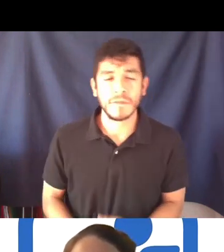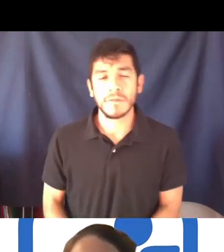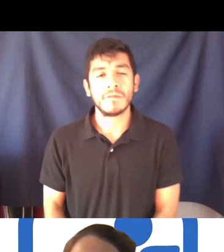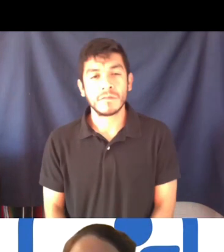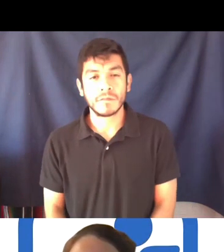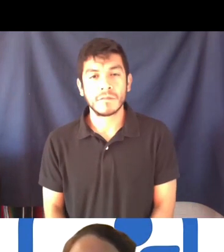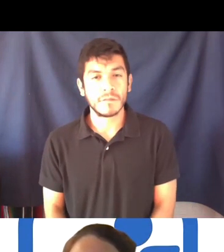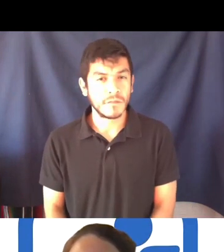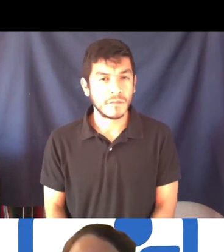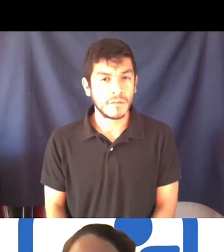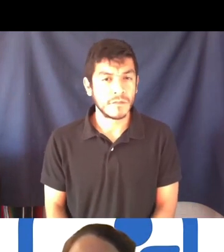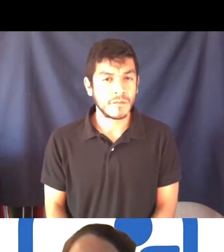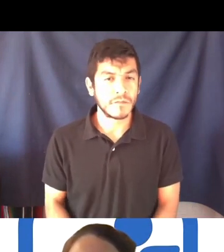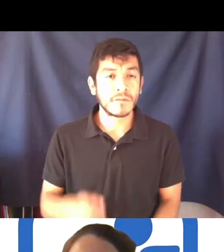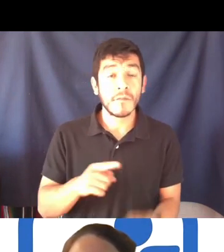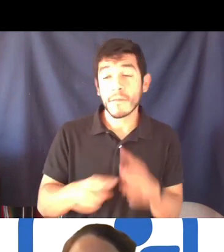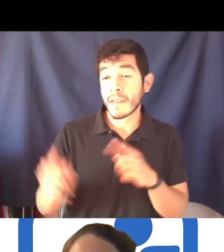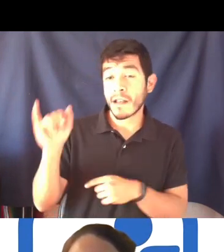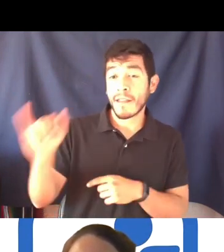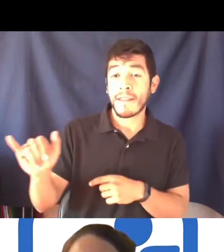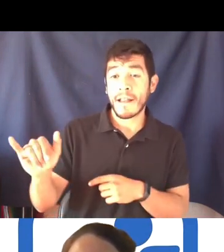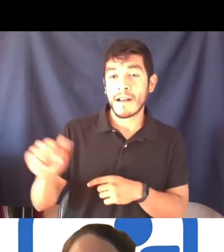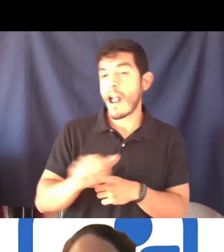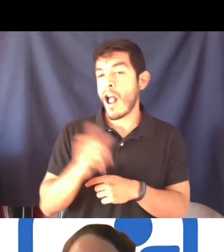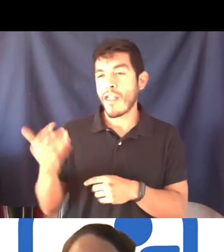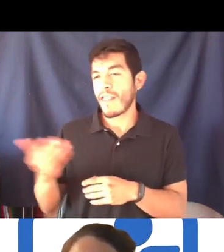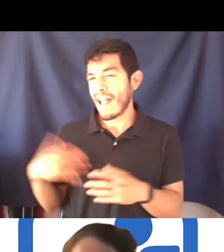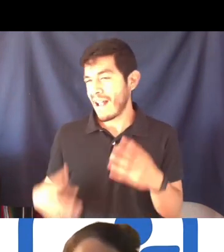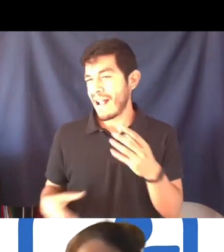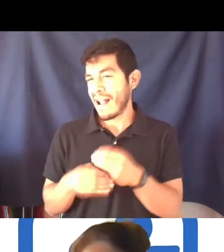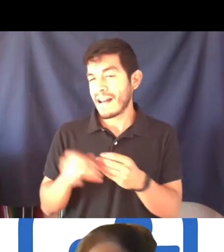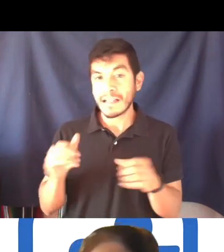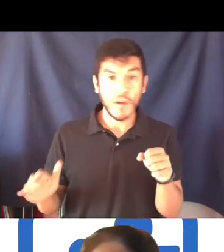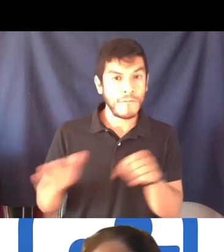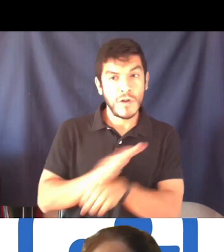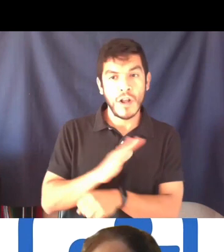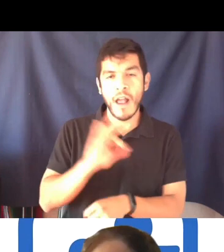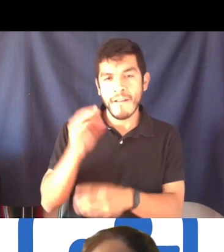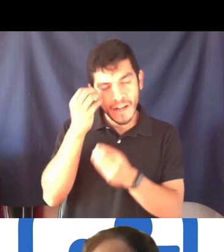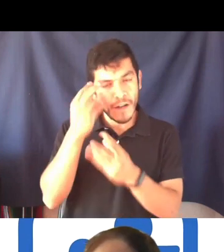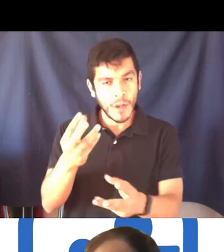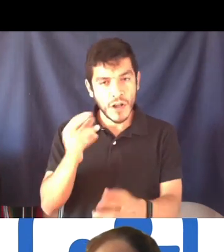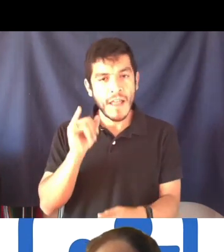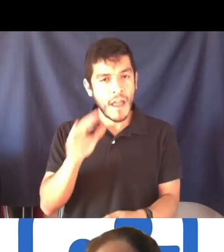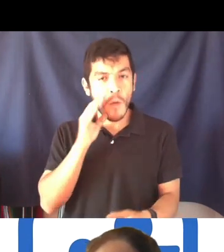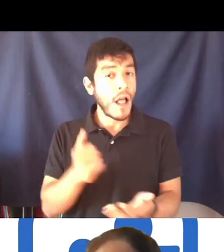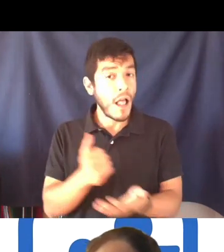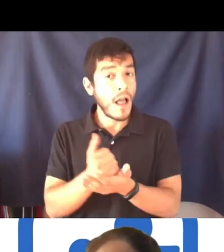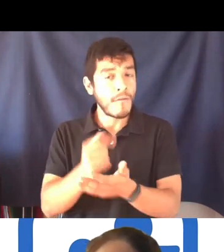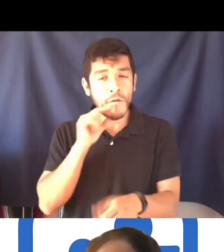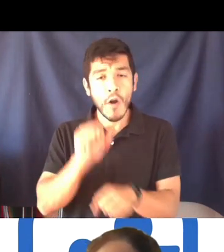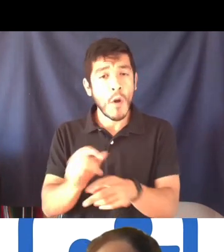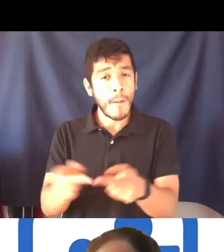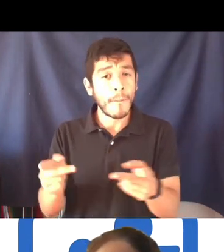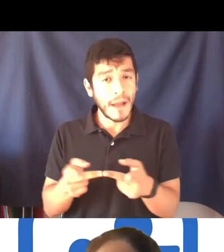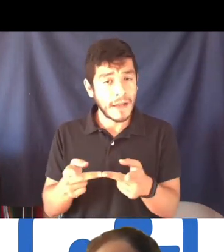workplaces too. But that other supplement I just mentioned is chock full of information that I think will be helpful to workplace